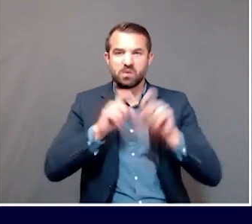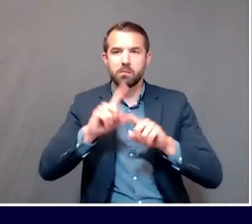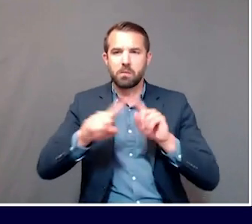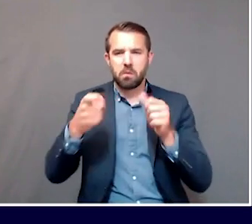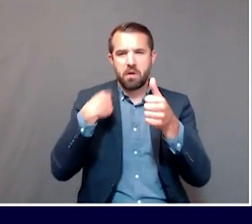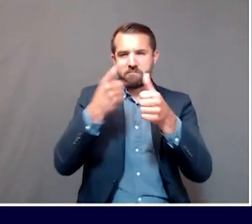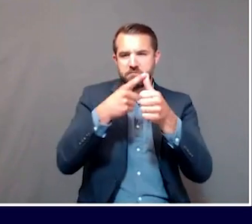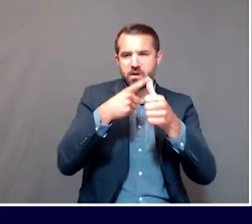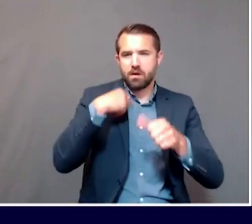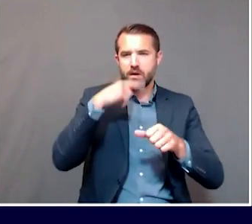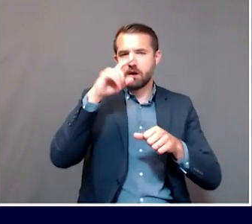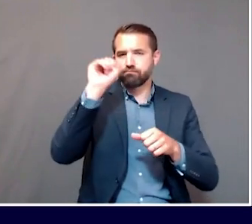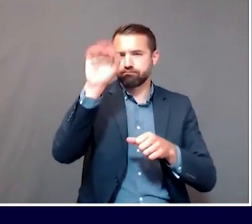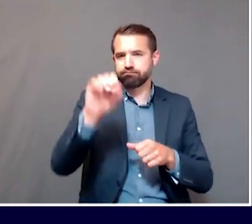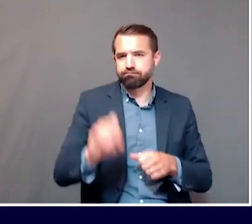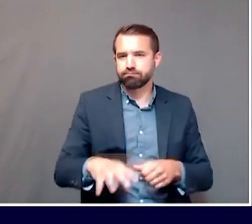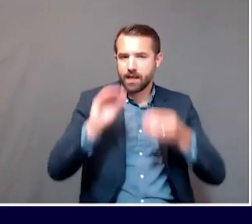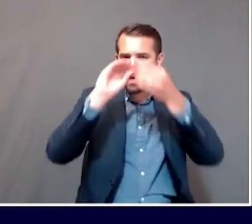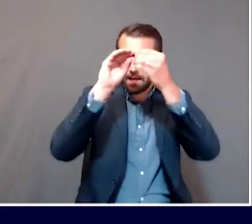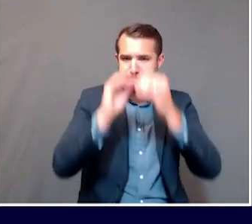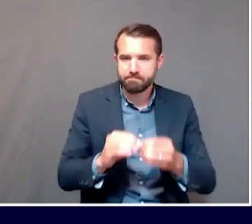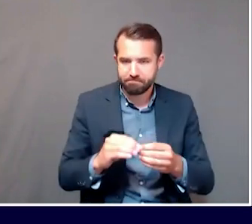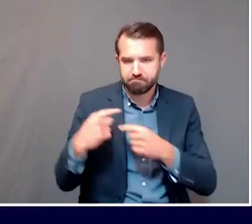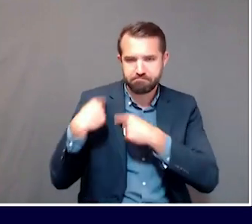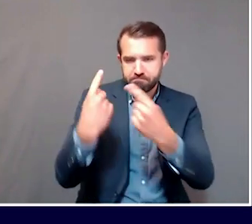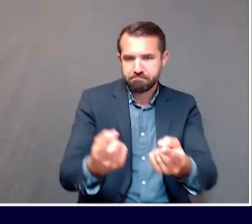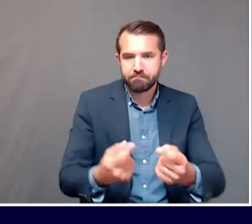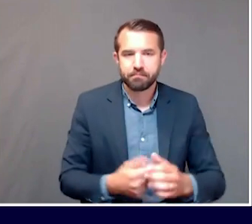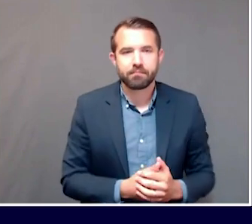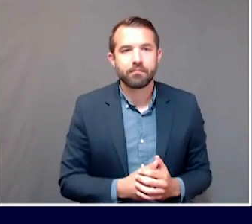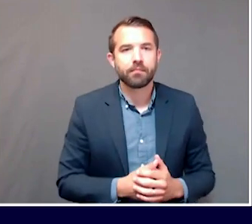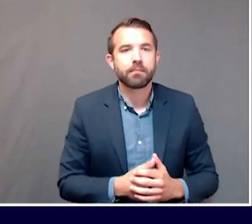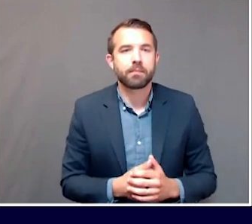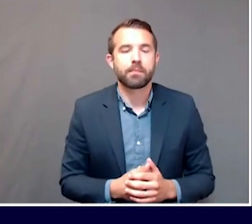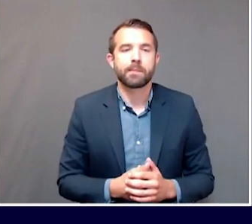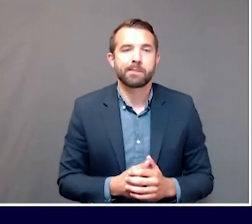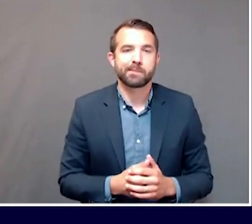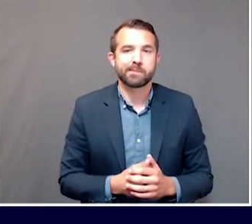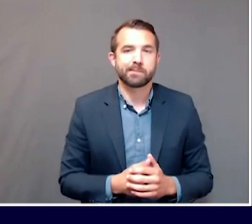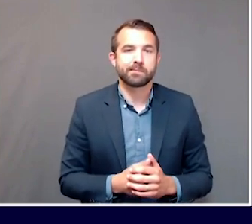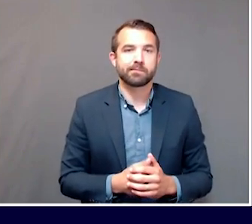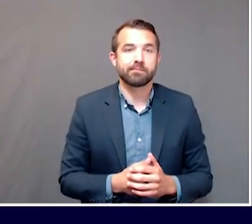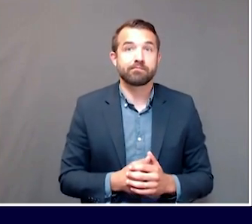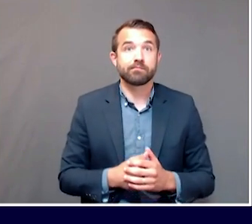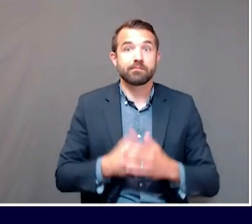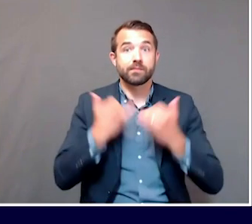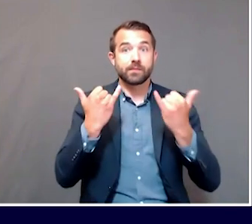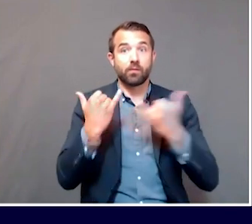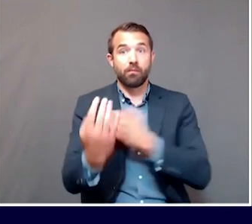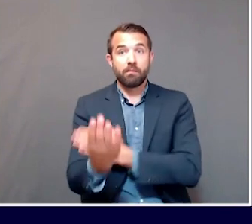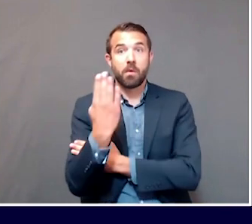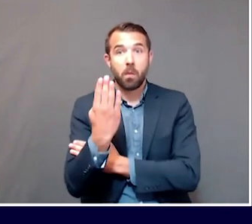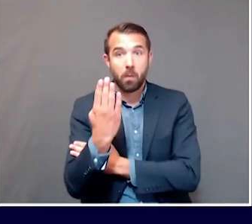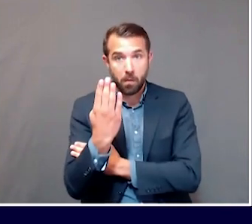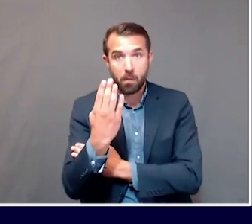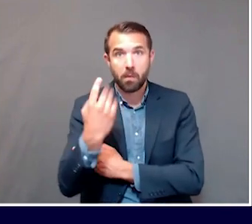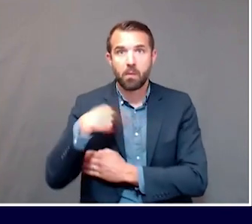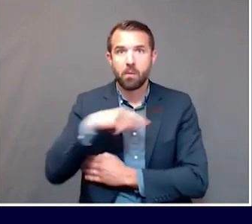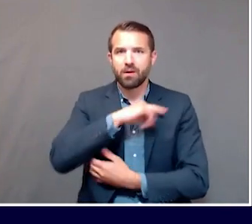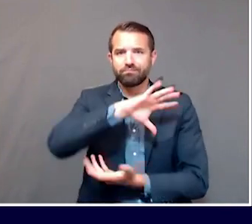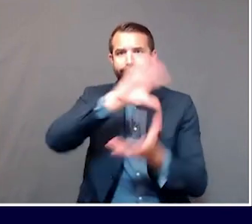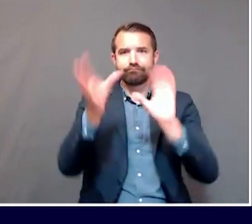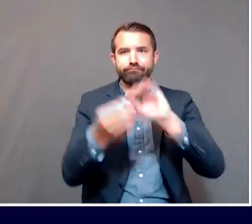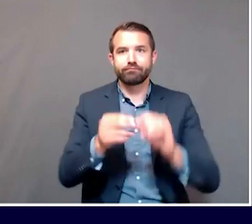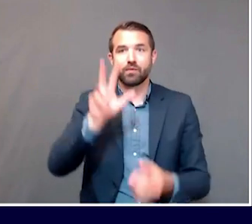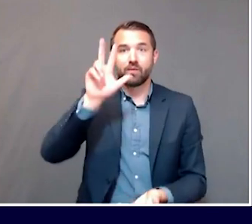on the COVID-19 front from a public health and epidemiology standpoint. As of this morning, Maine CDC is reporting